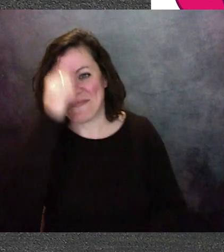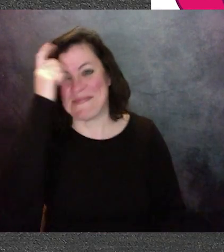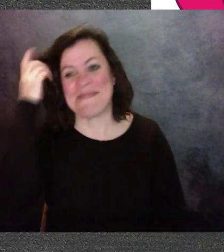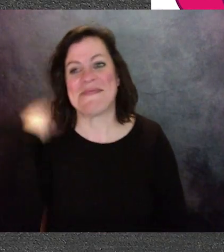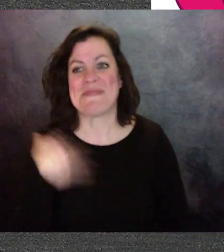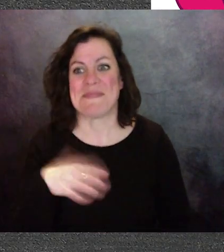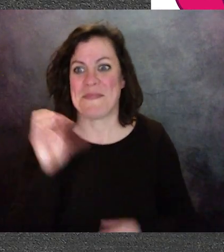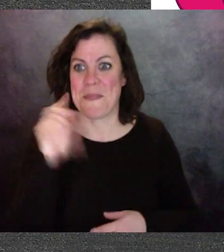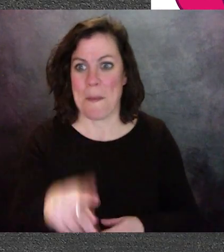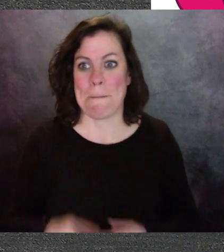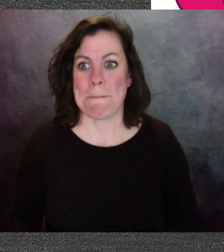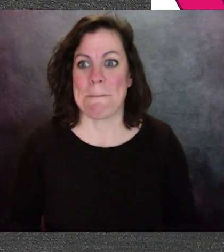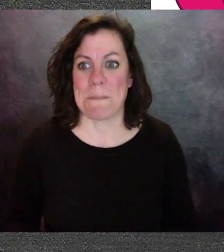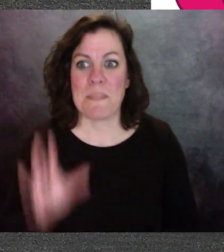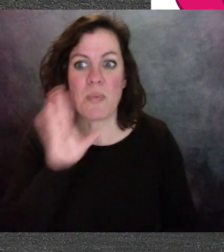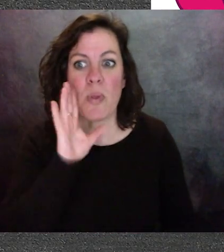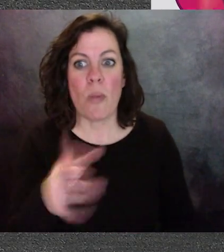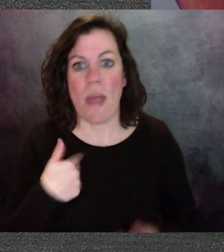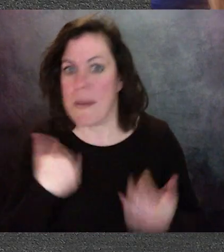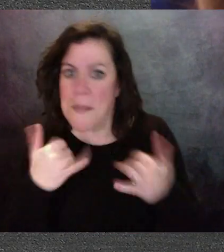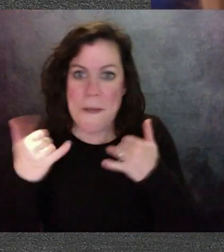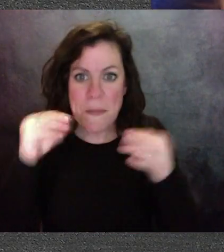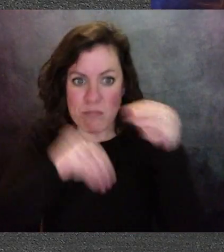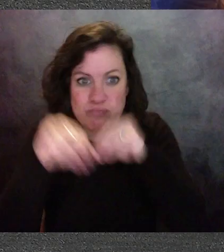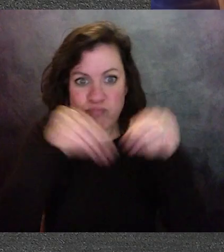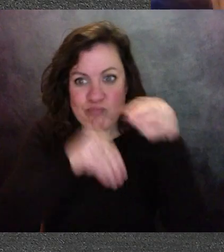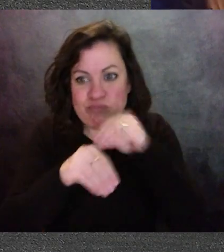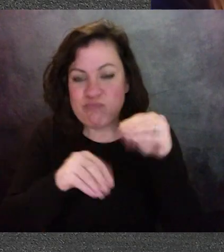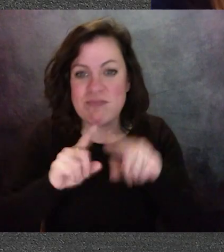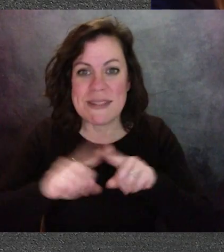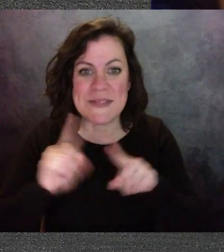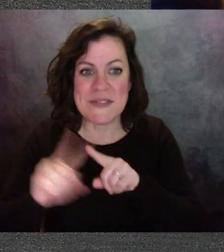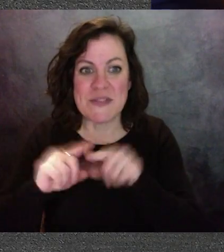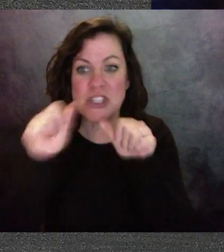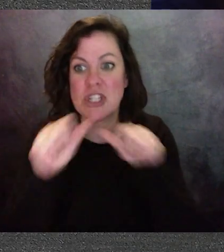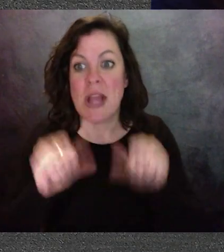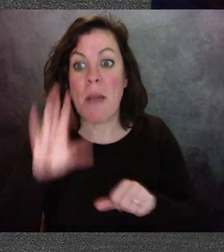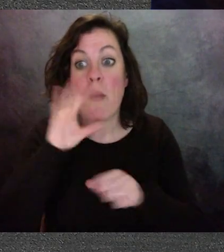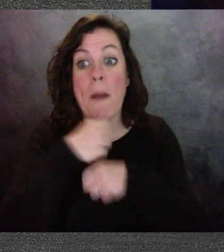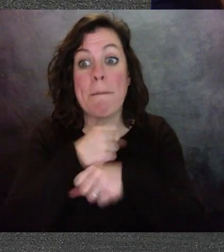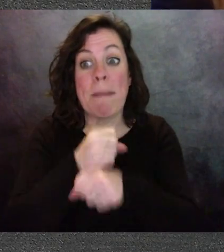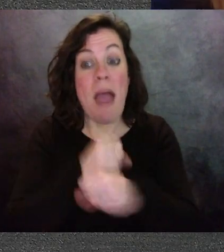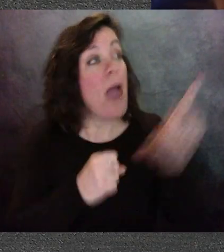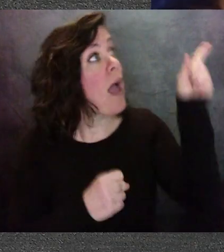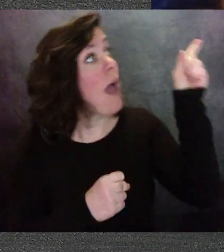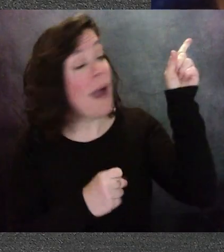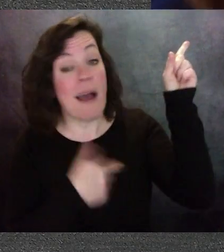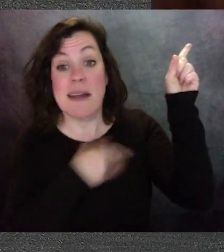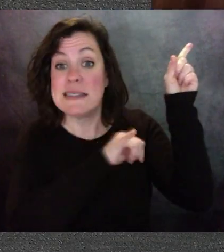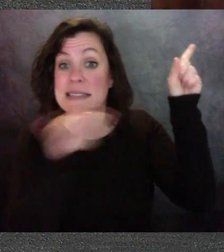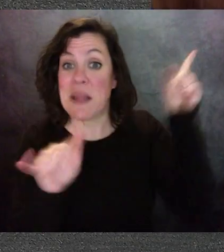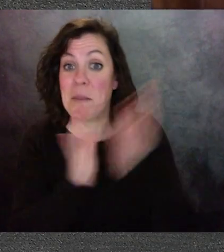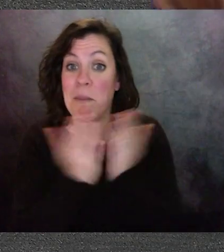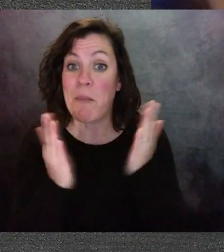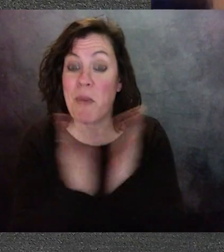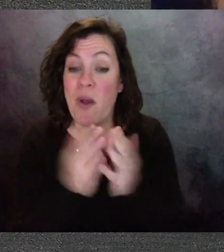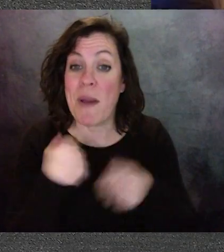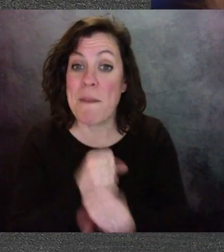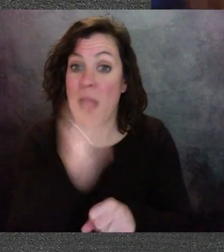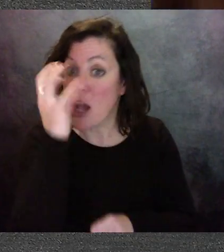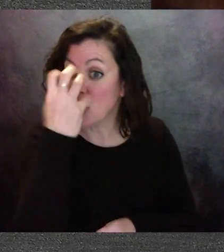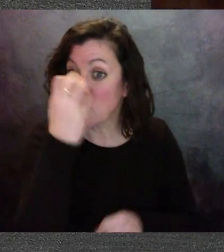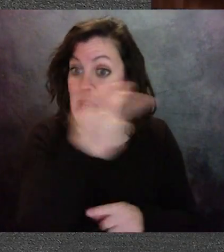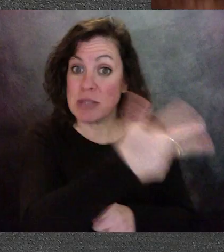with all kinds of different shapes, and I came up with, so far, a circus car. I guess I was inspired by our story. So I made a